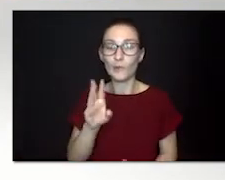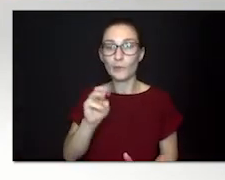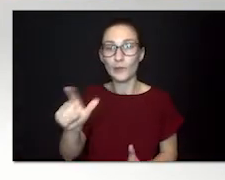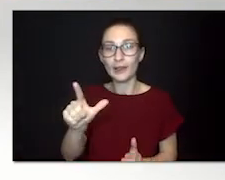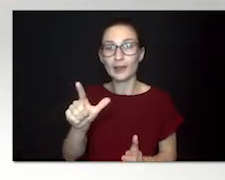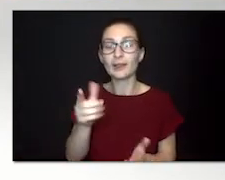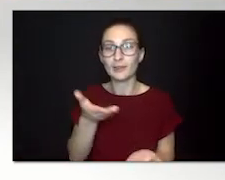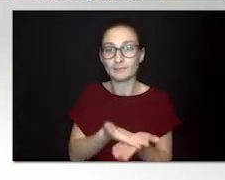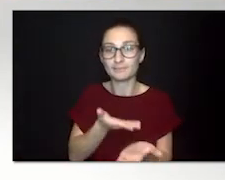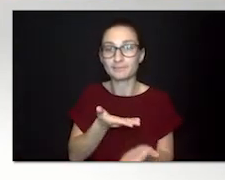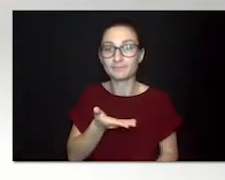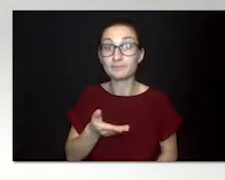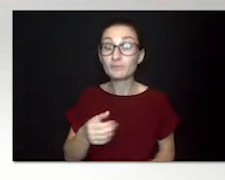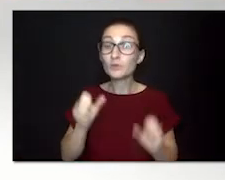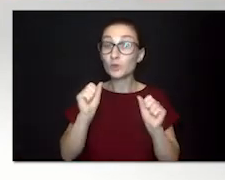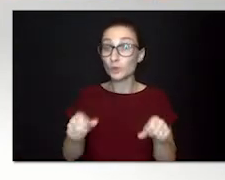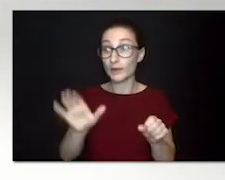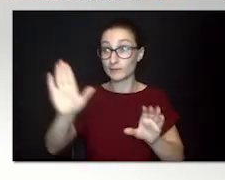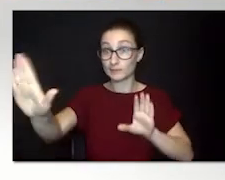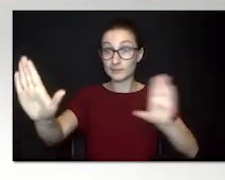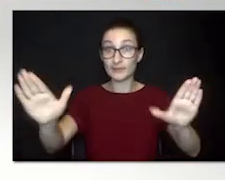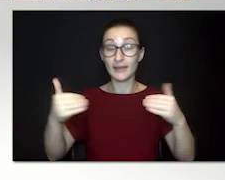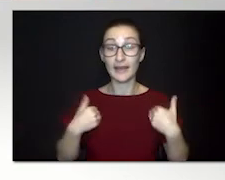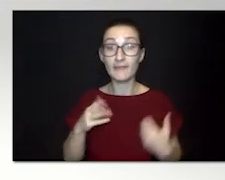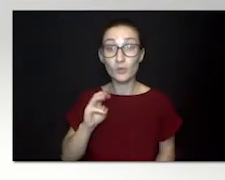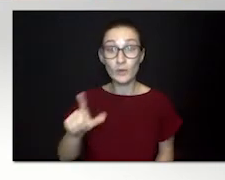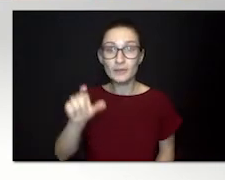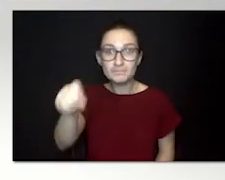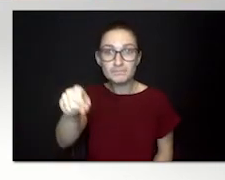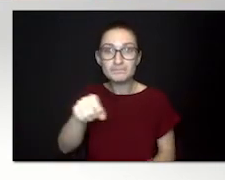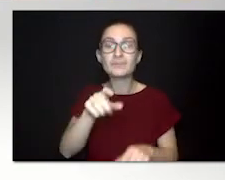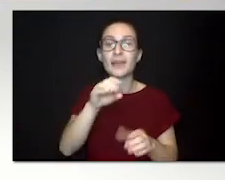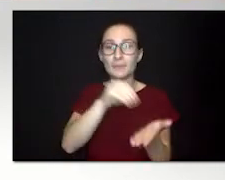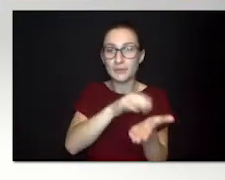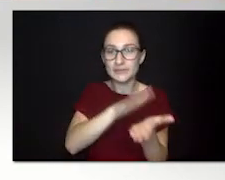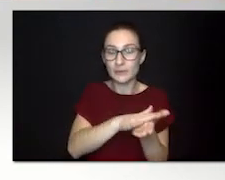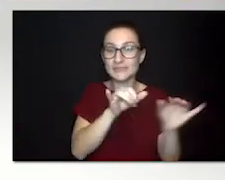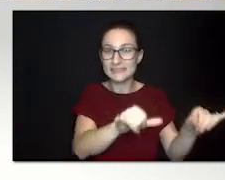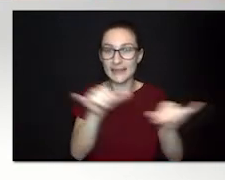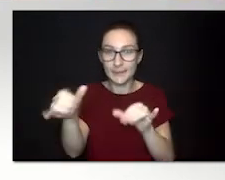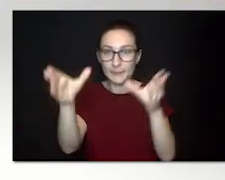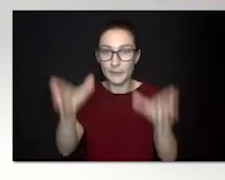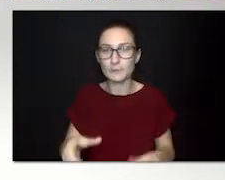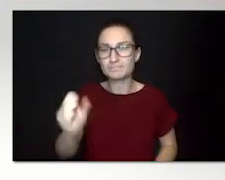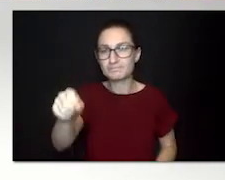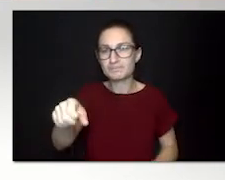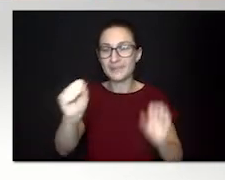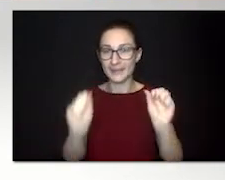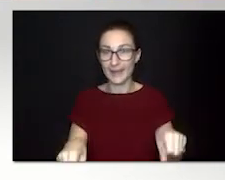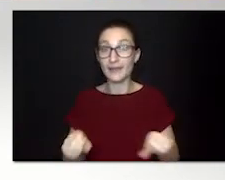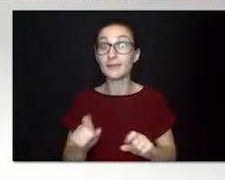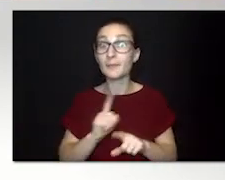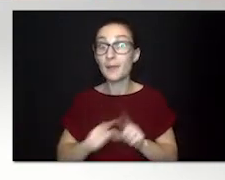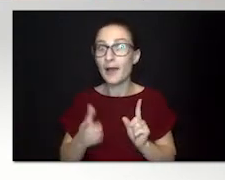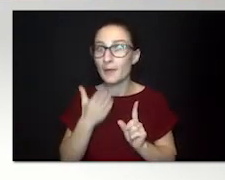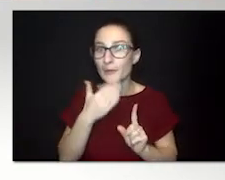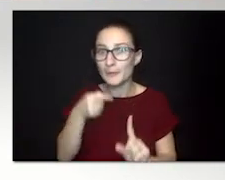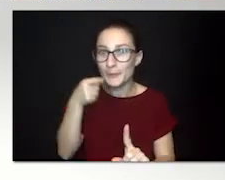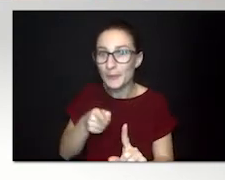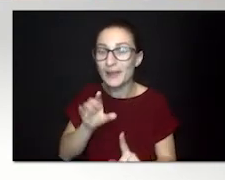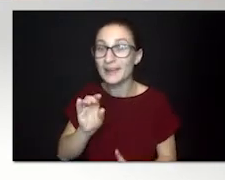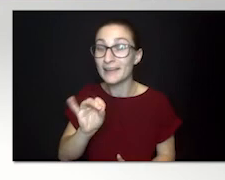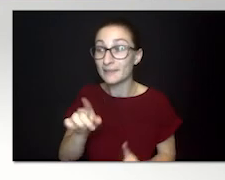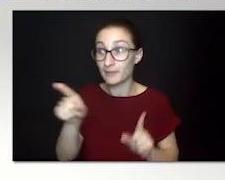another document. Well, you could each have a will and put the same person. Okay, thank you. Yeah, but that actually kind of brings up a great point as to, well, what happens if they're